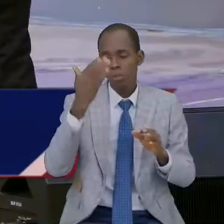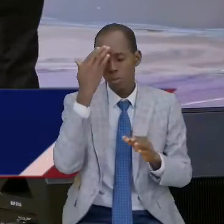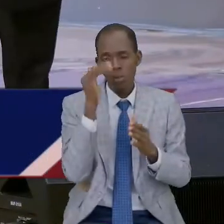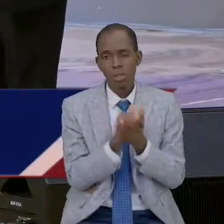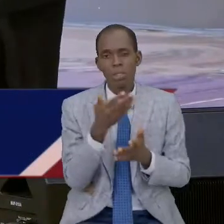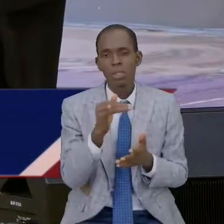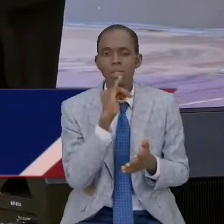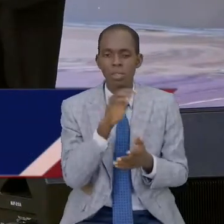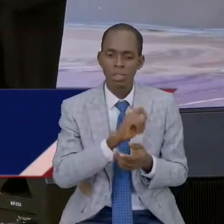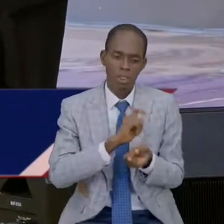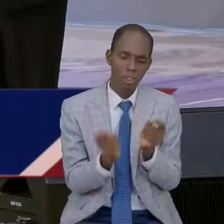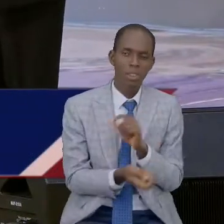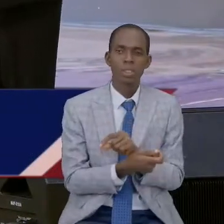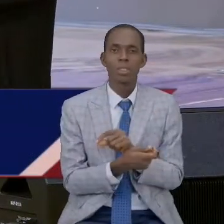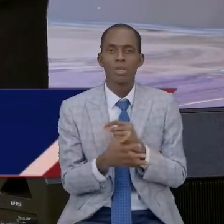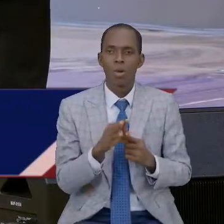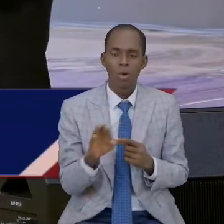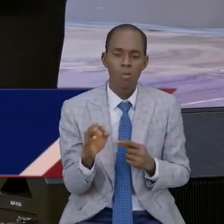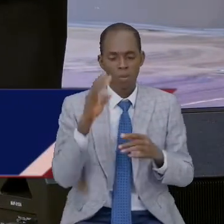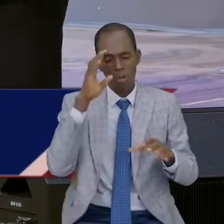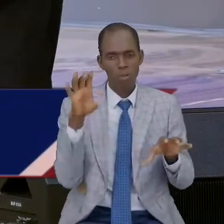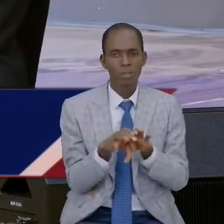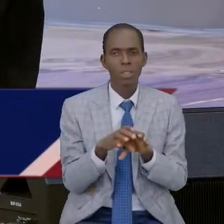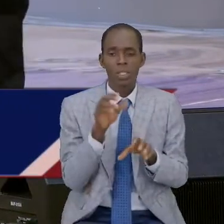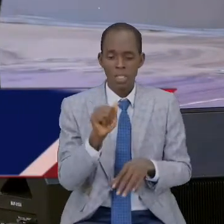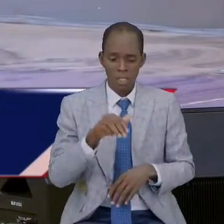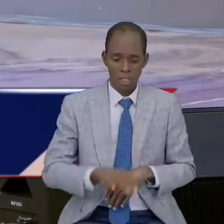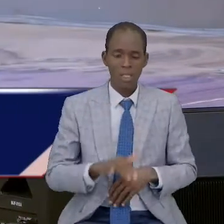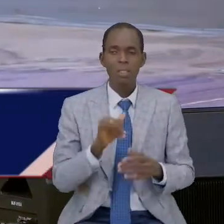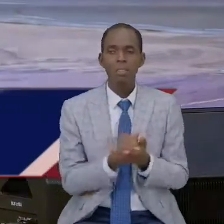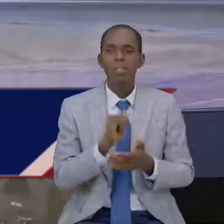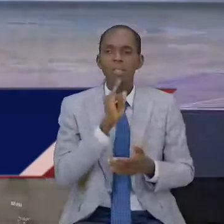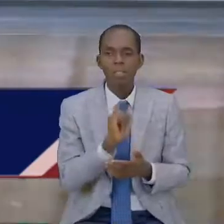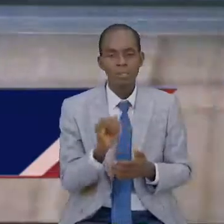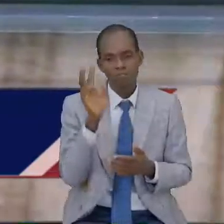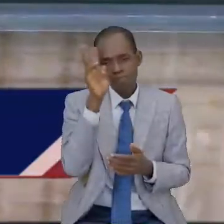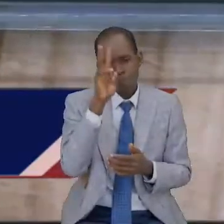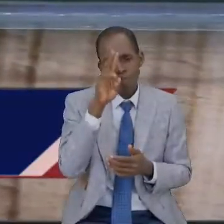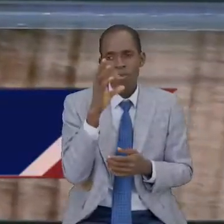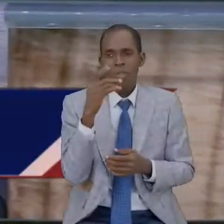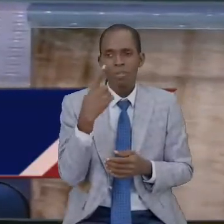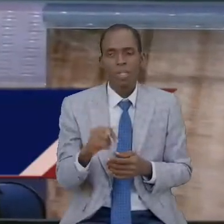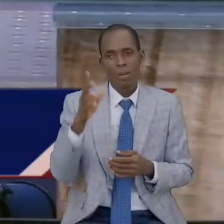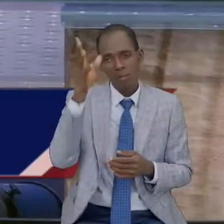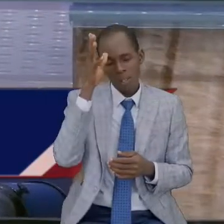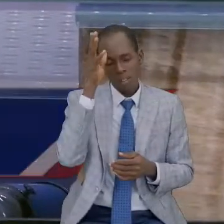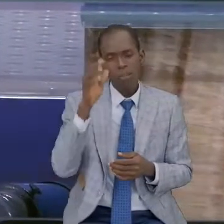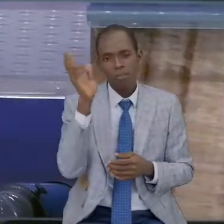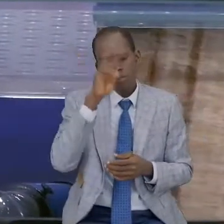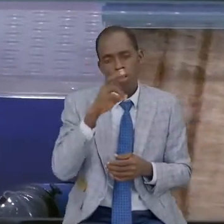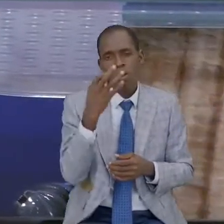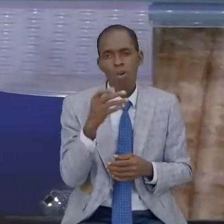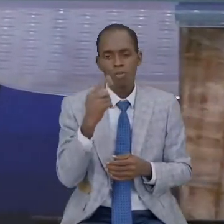of dispensation and a change of covenant, a child that is ignorant of the Father, ignorant of the